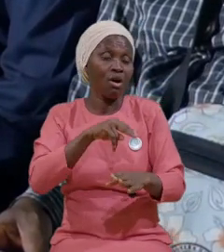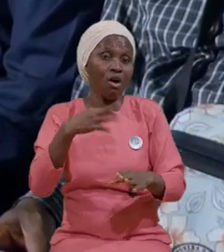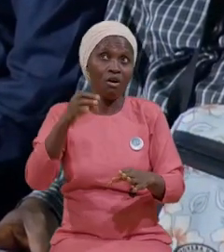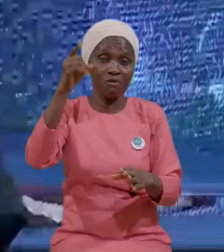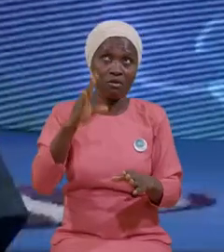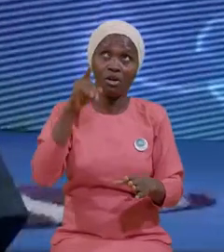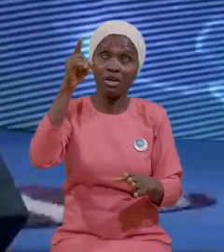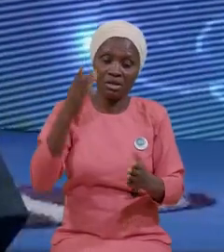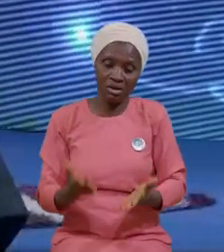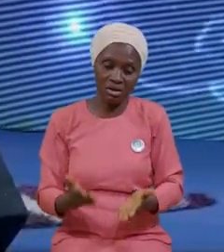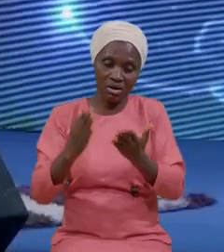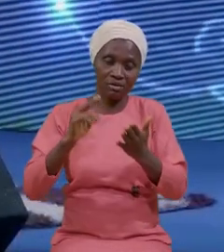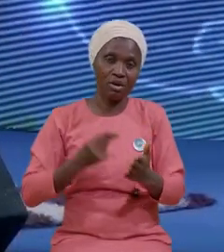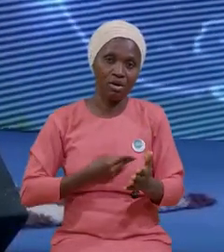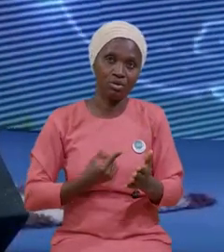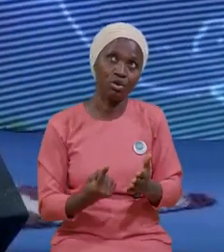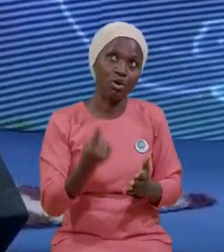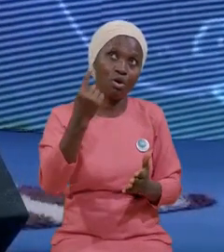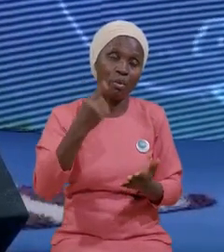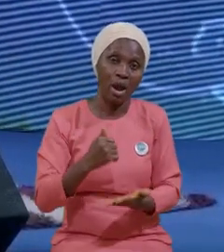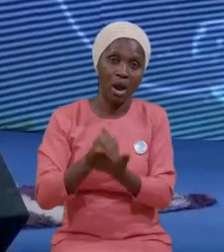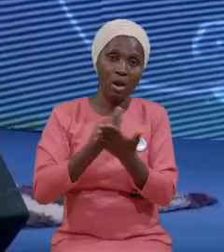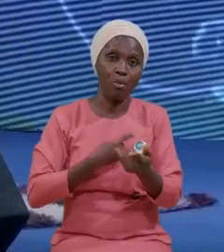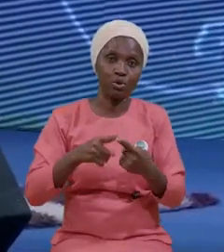up, he makes us to have progress.